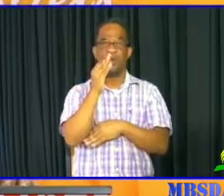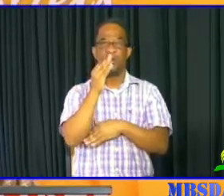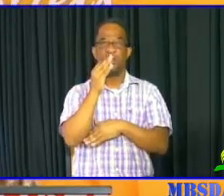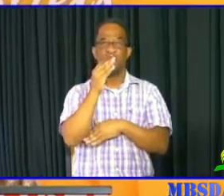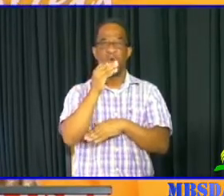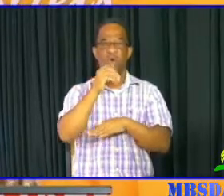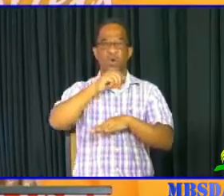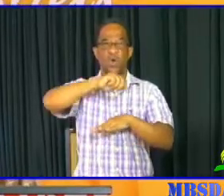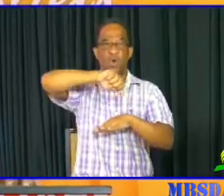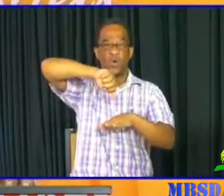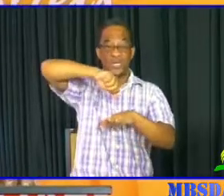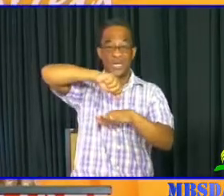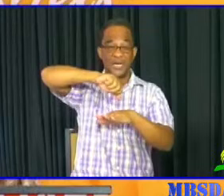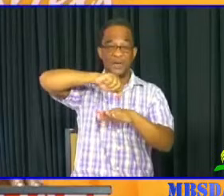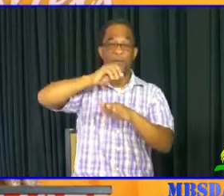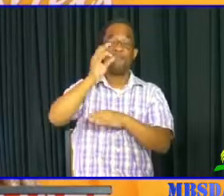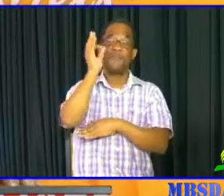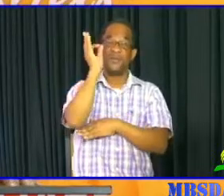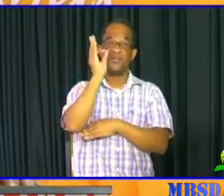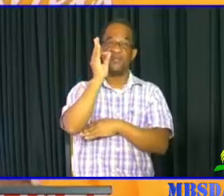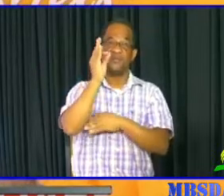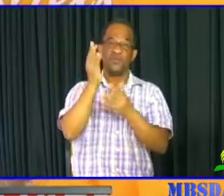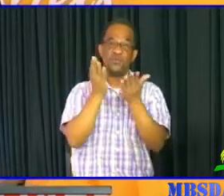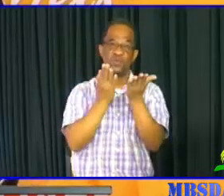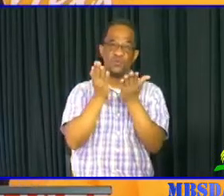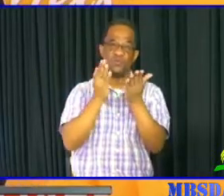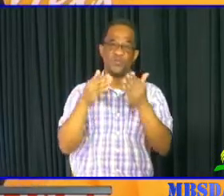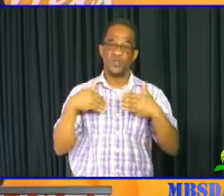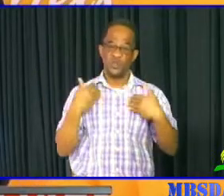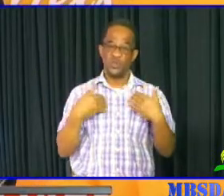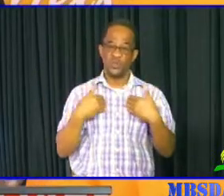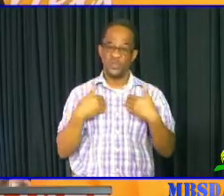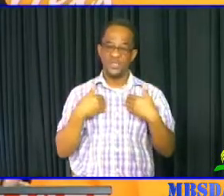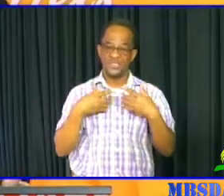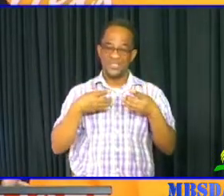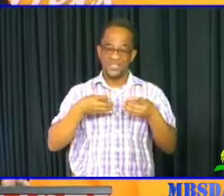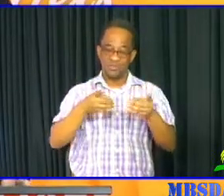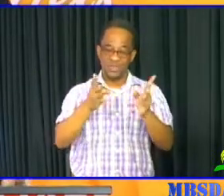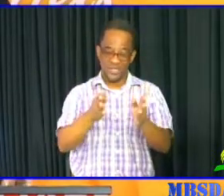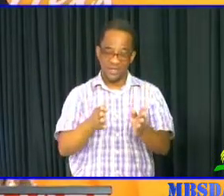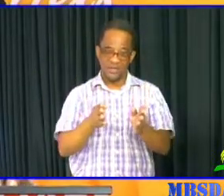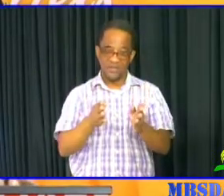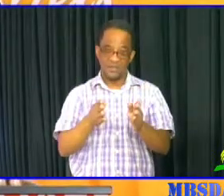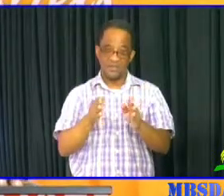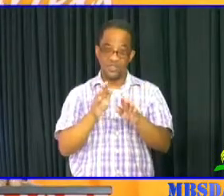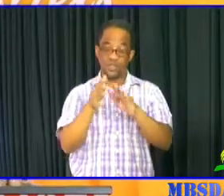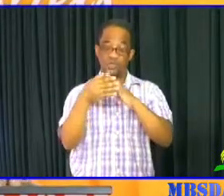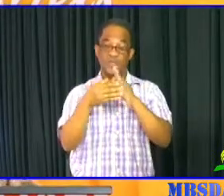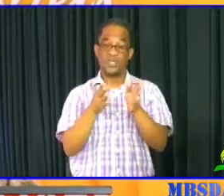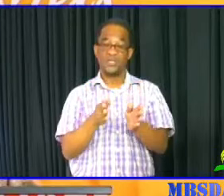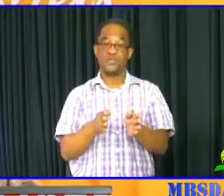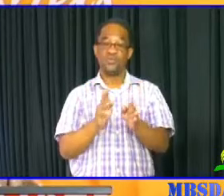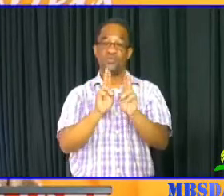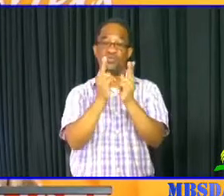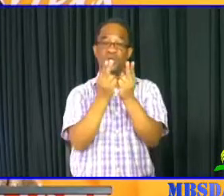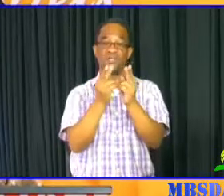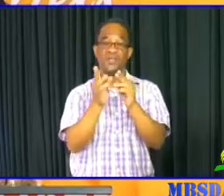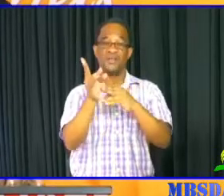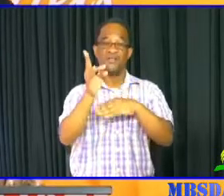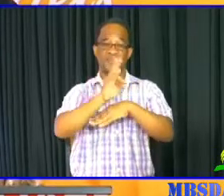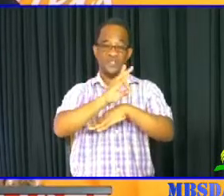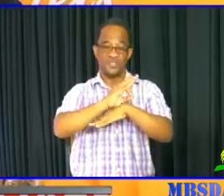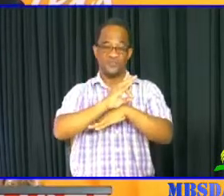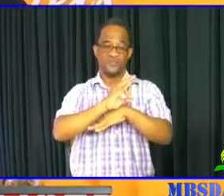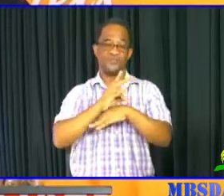of the gospel and currently serves as the youth ministry's director at the Jamaica Union Conference of